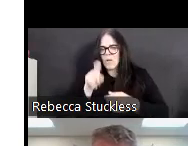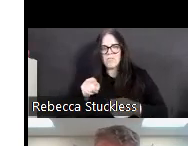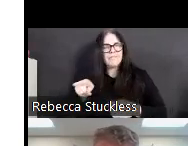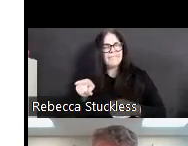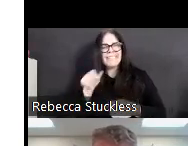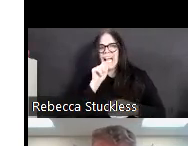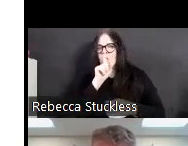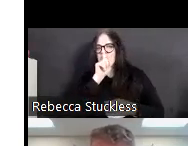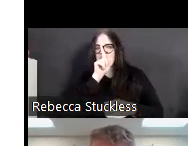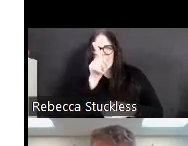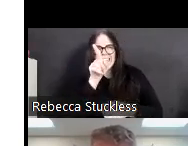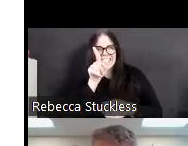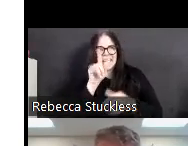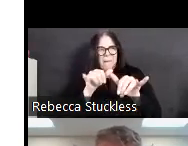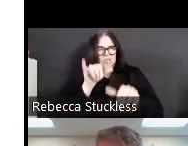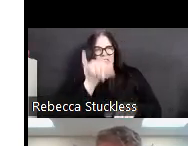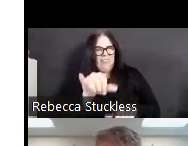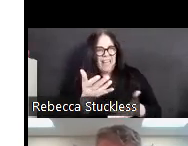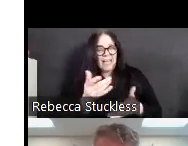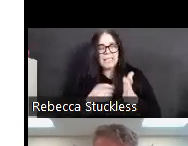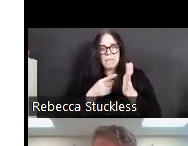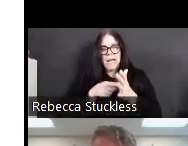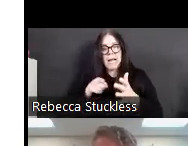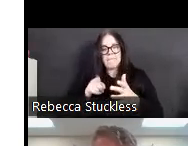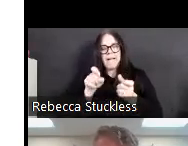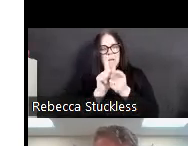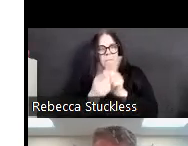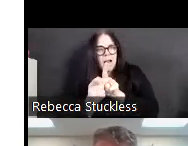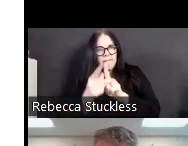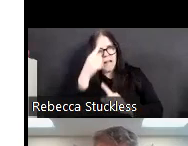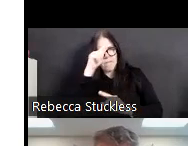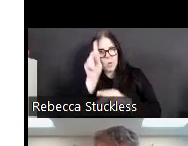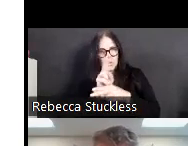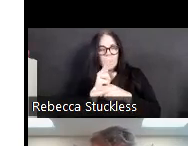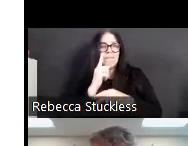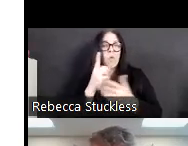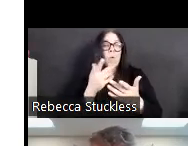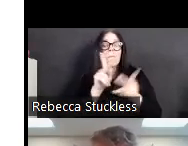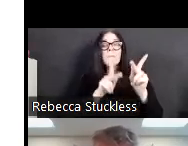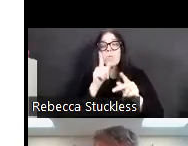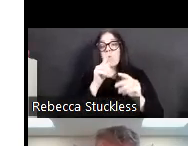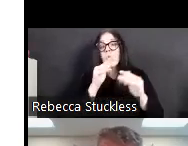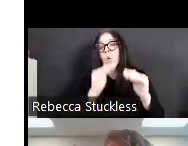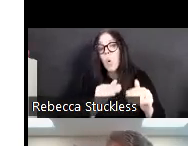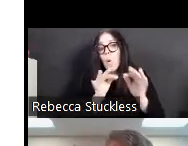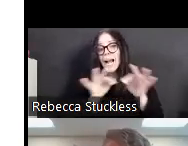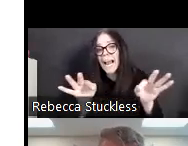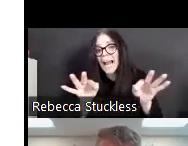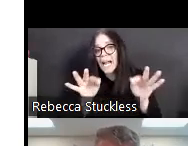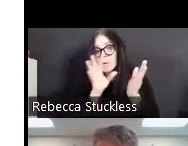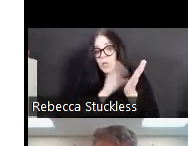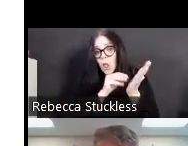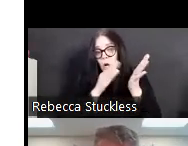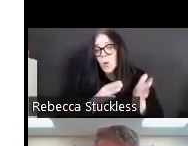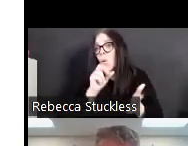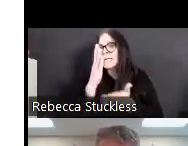to modify it each time we use it to different types of lower language learners or higher